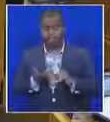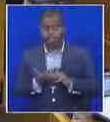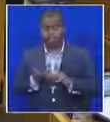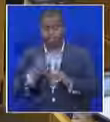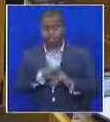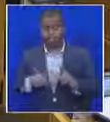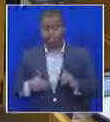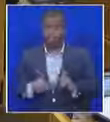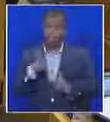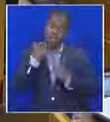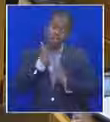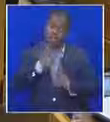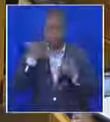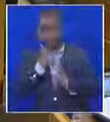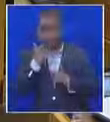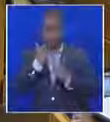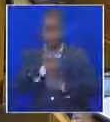Well,